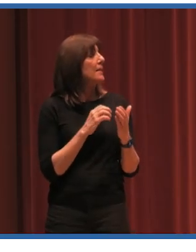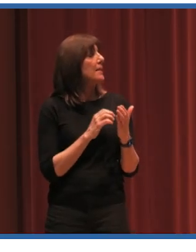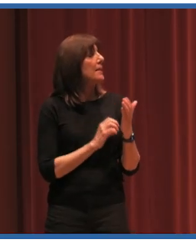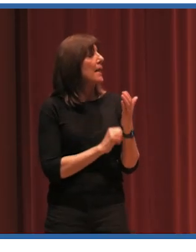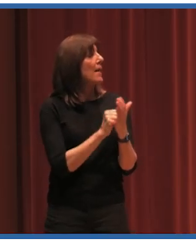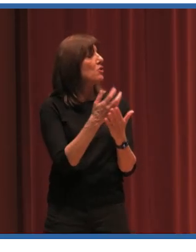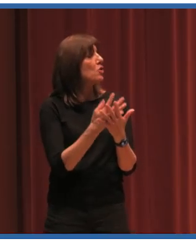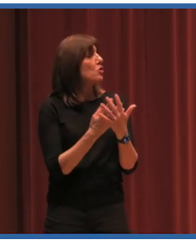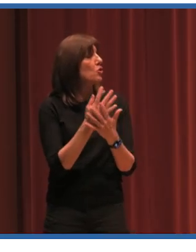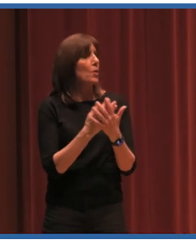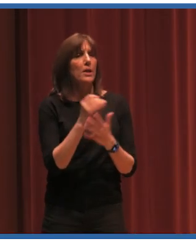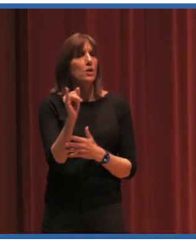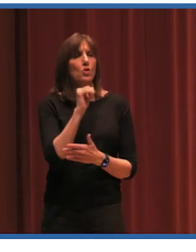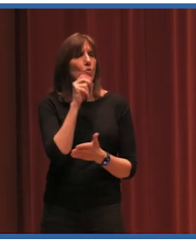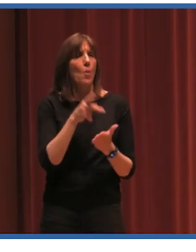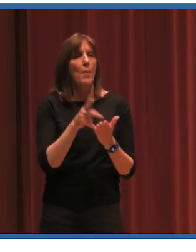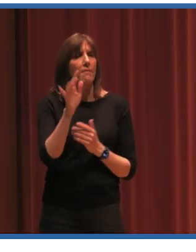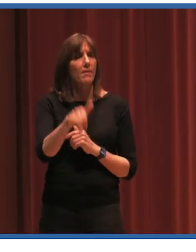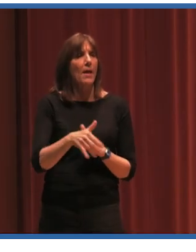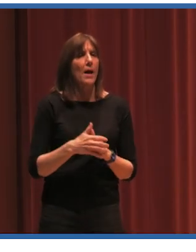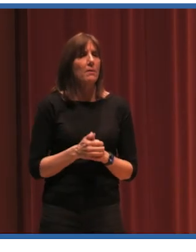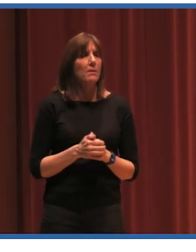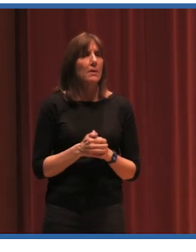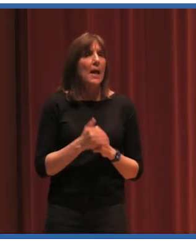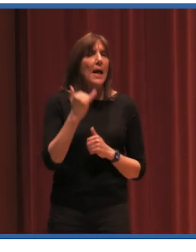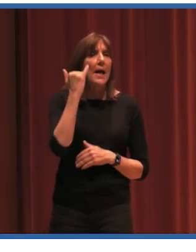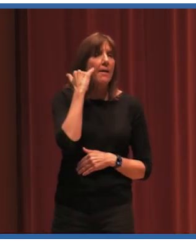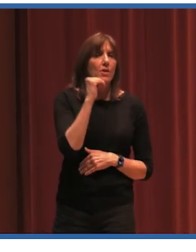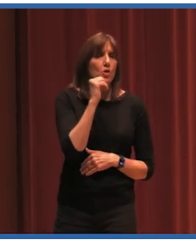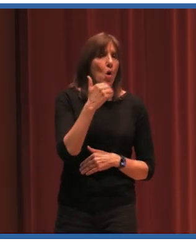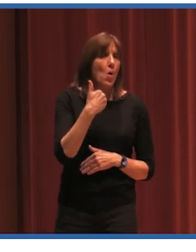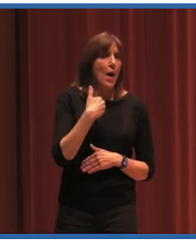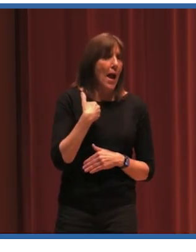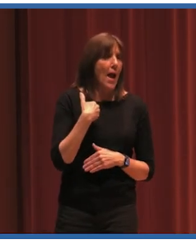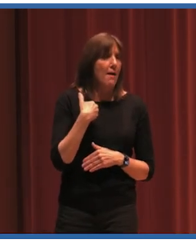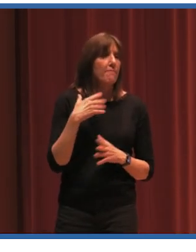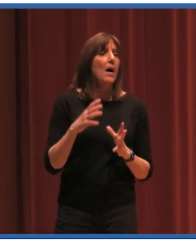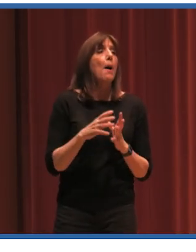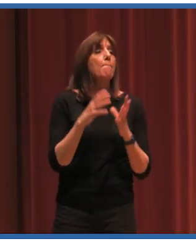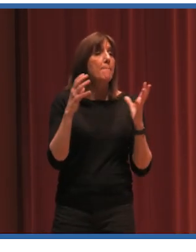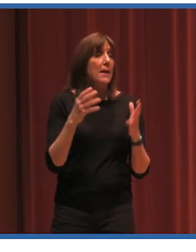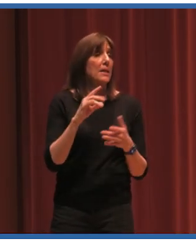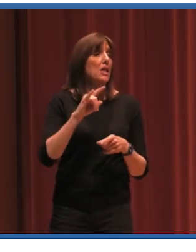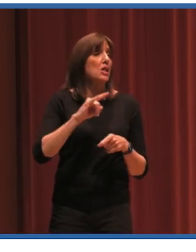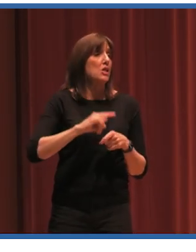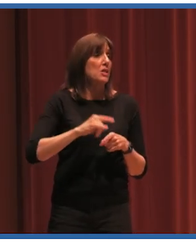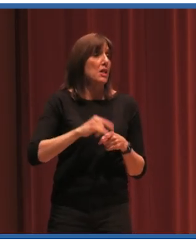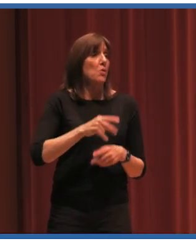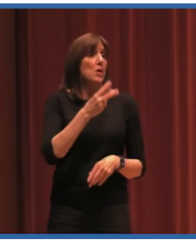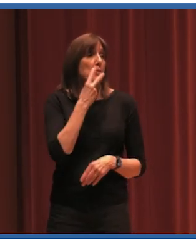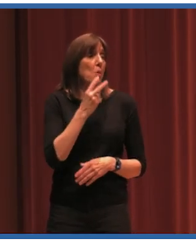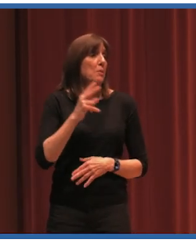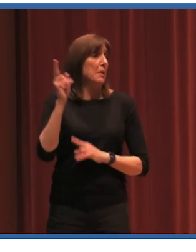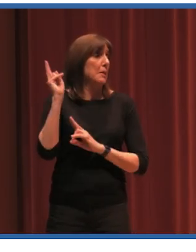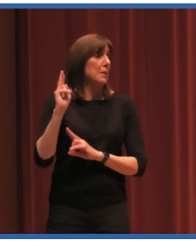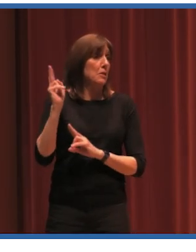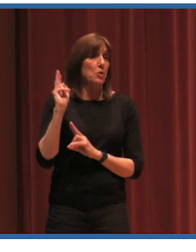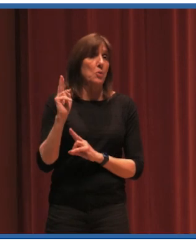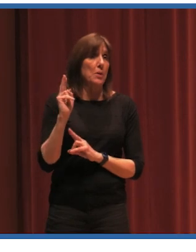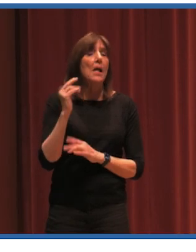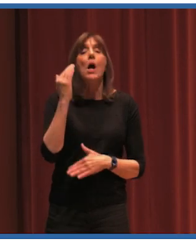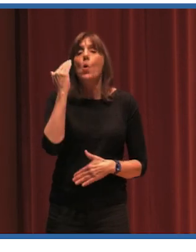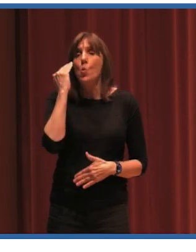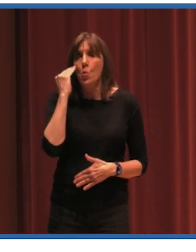now, insurance won't pay for lung cancer screening if you don't have a significant smoking history. So even though we know